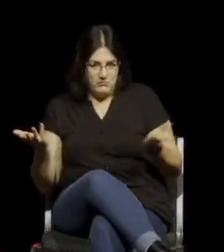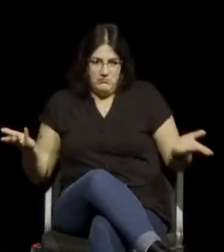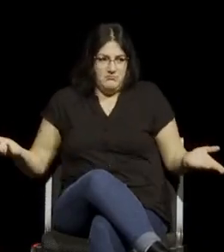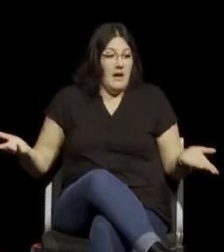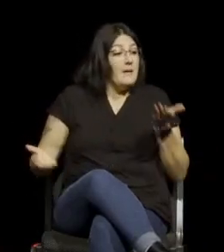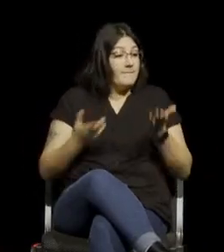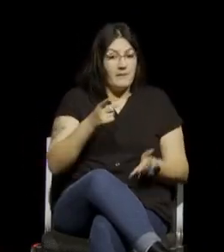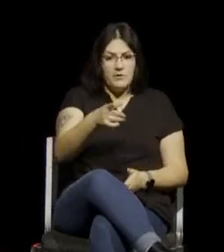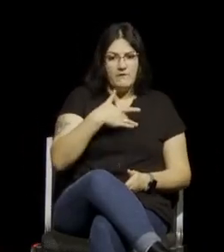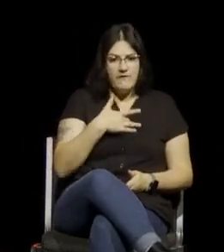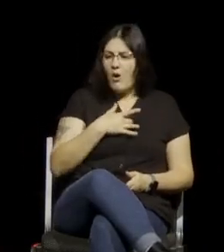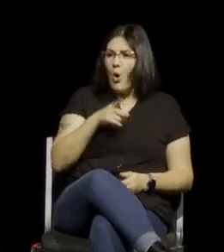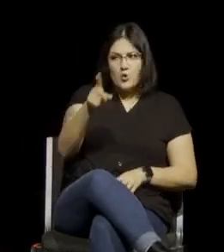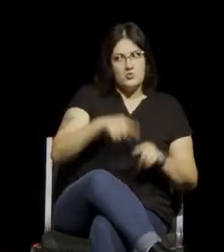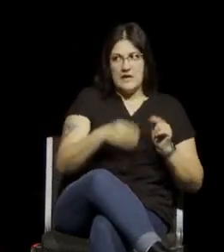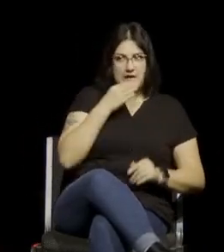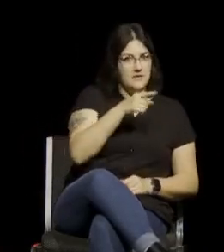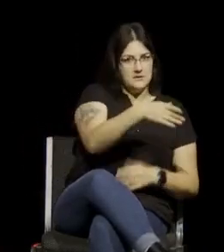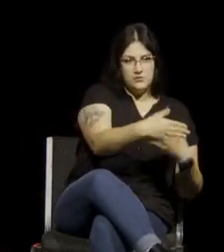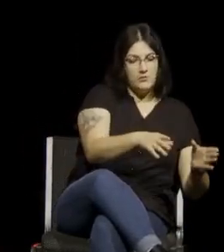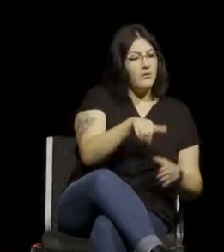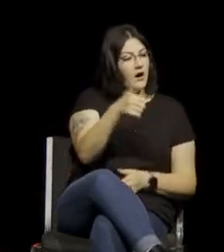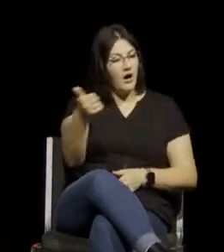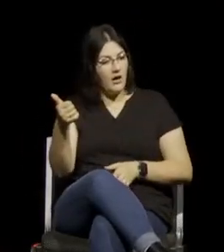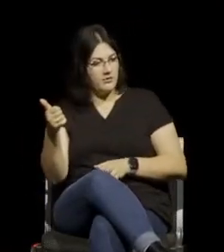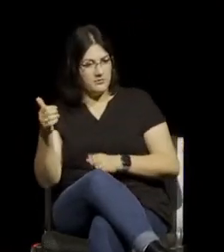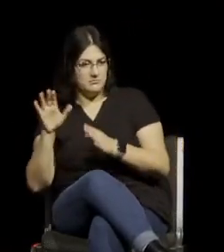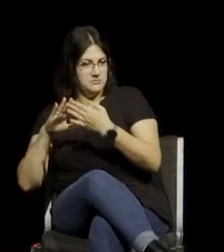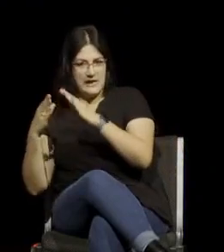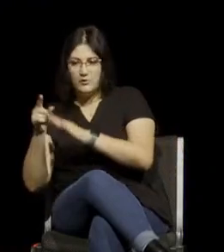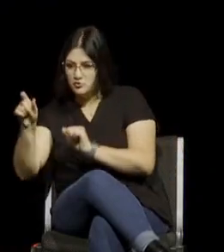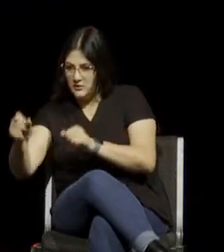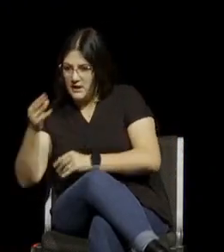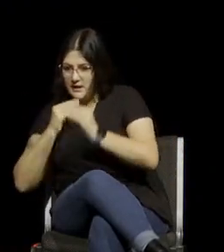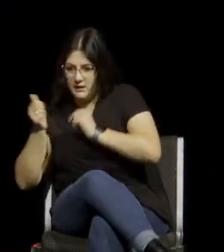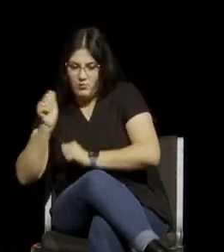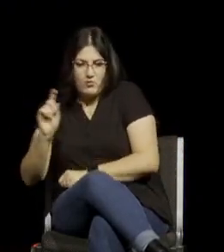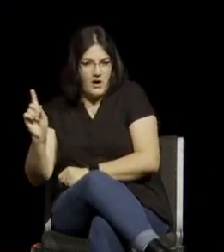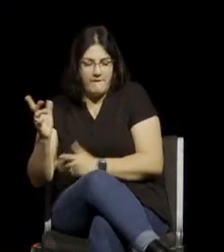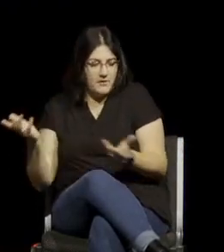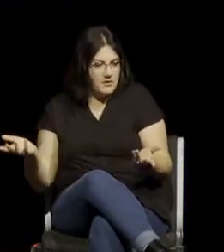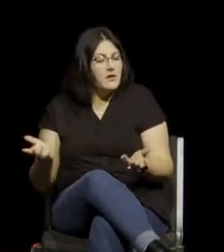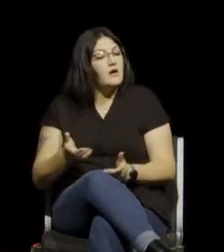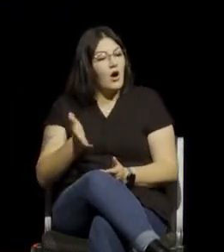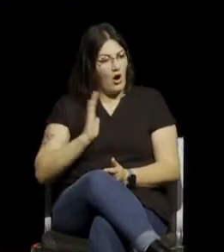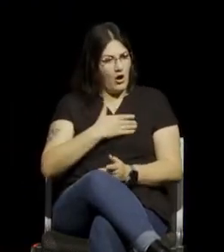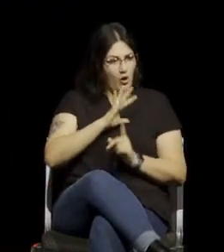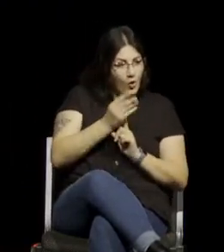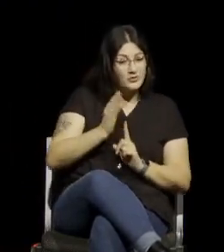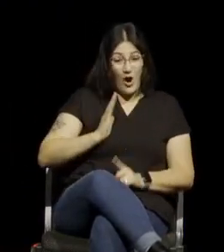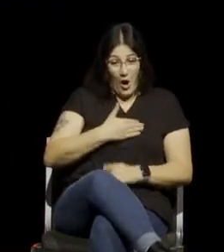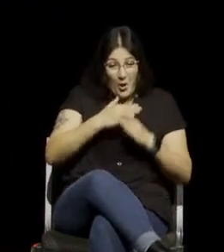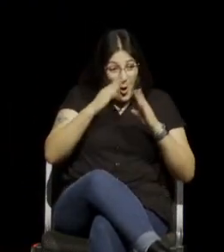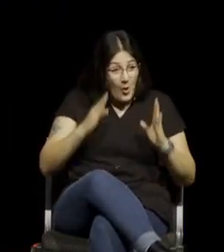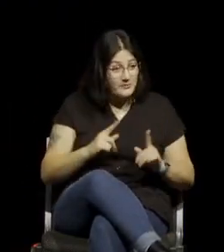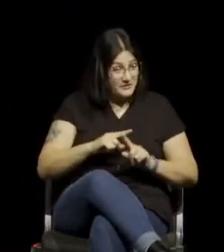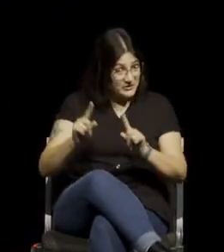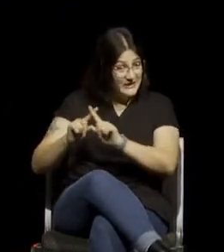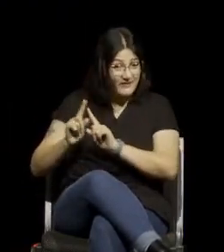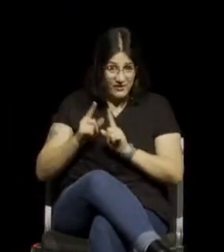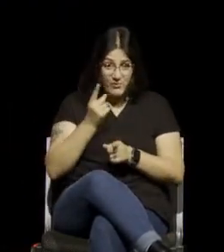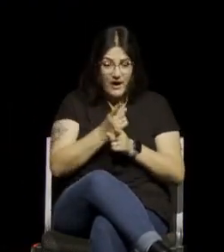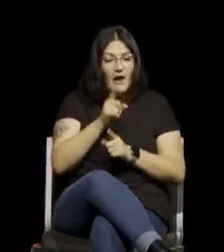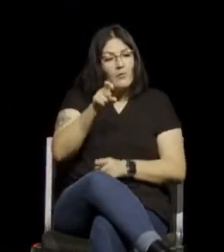not be okay to eat in certain rooms. Other places, it's okay to eat anywhere. Our cultures and our homes are even very different. And understanding